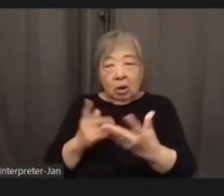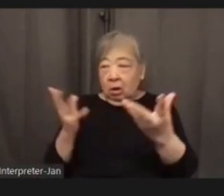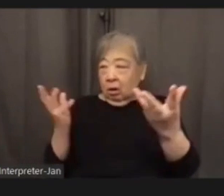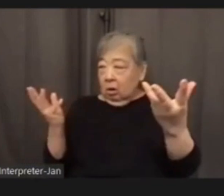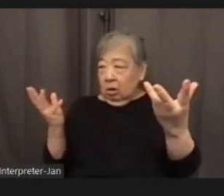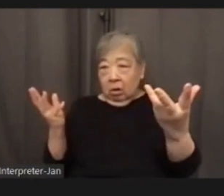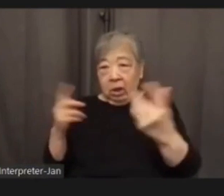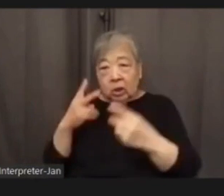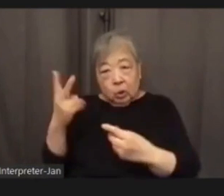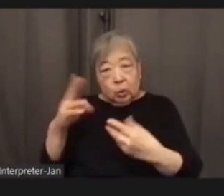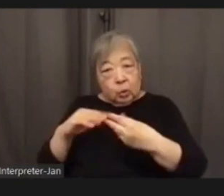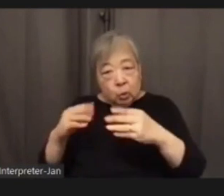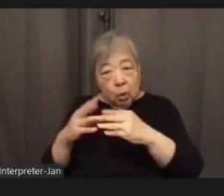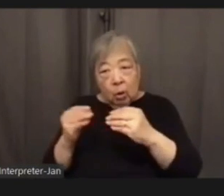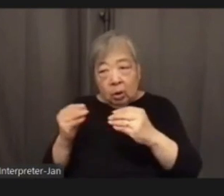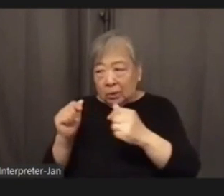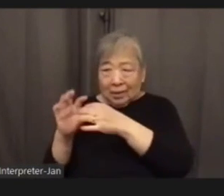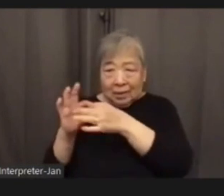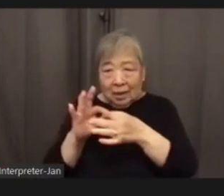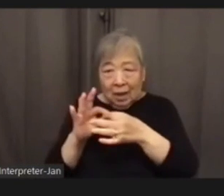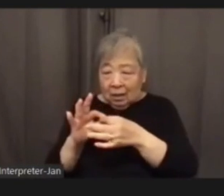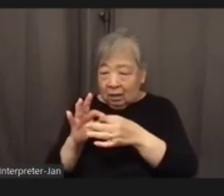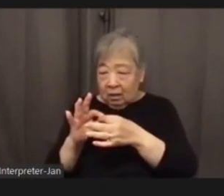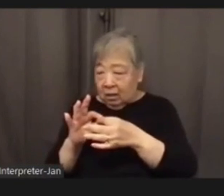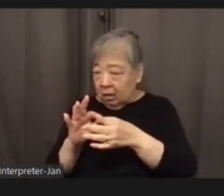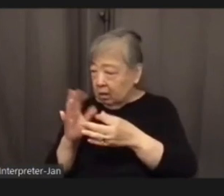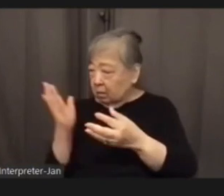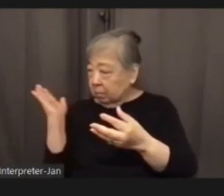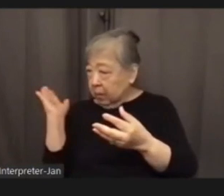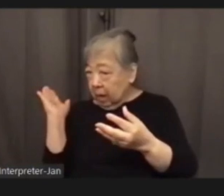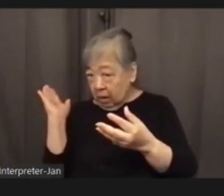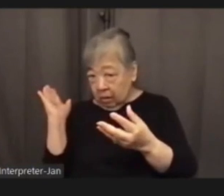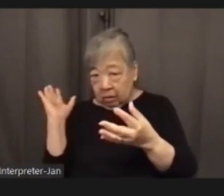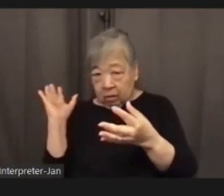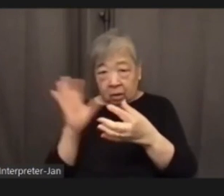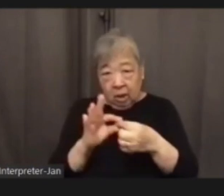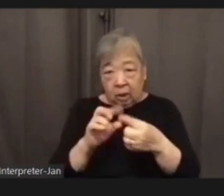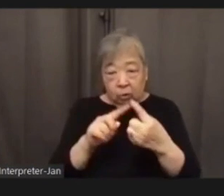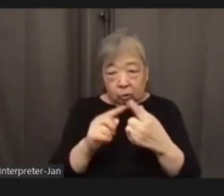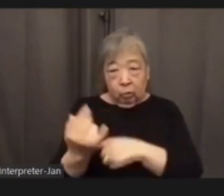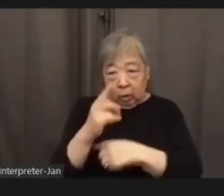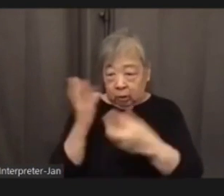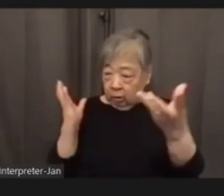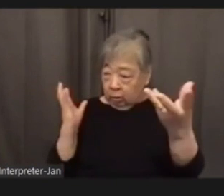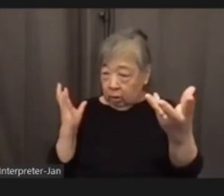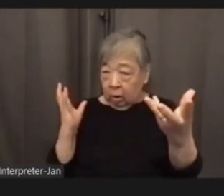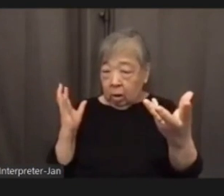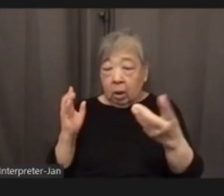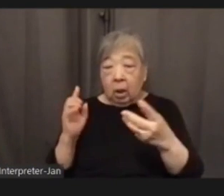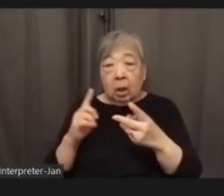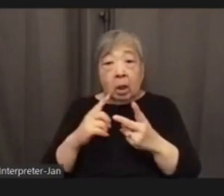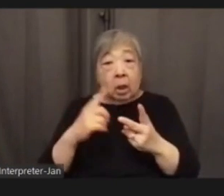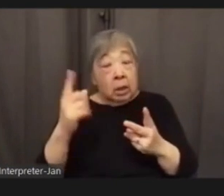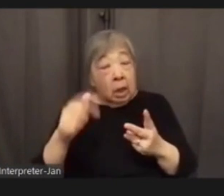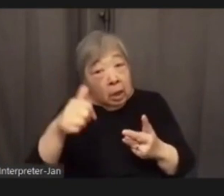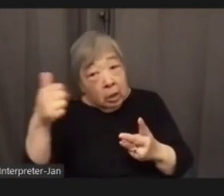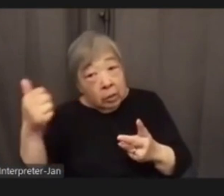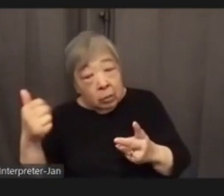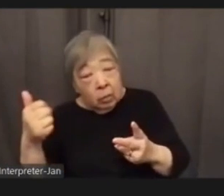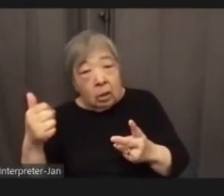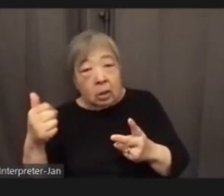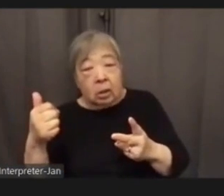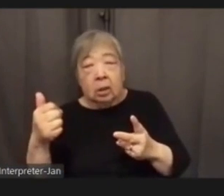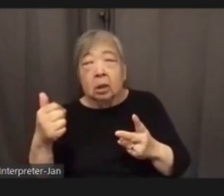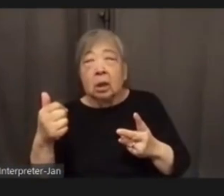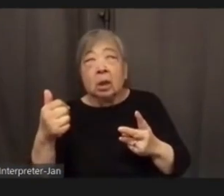these two stories of the past and the present. And the same thing with Somos Asiáticos. Somos is the